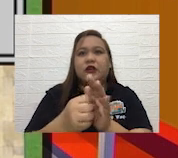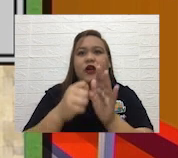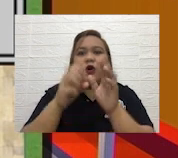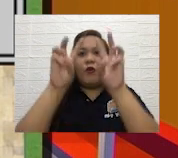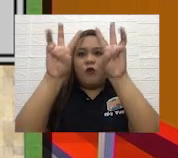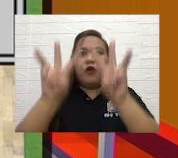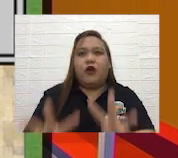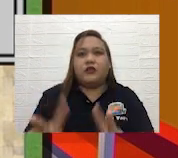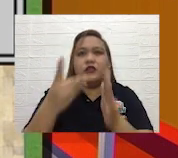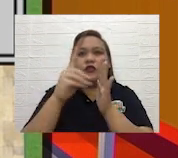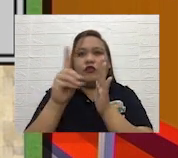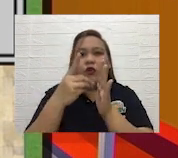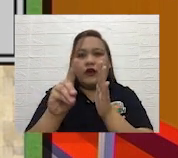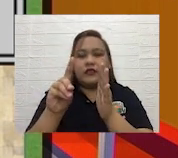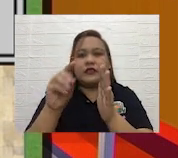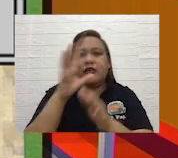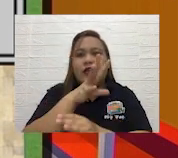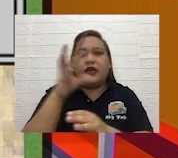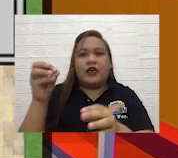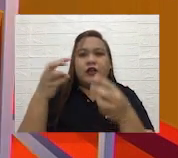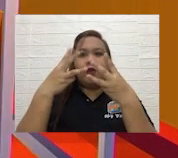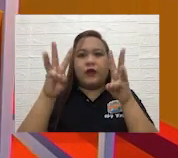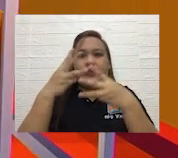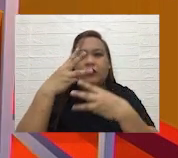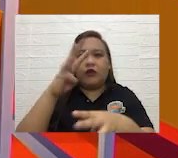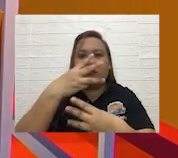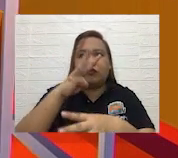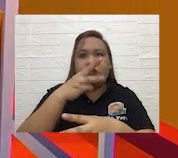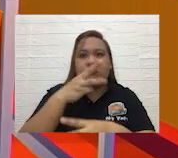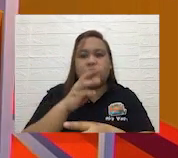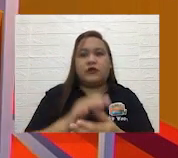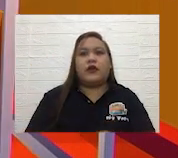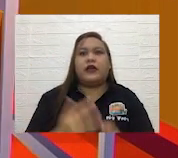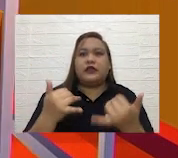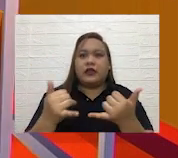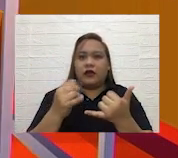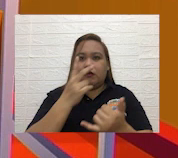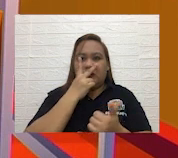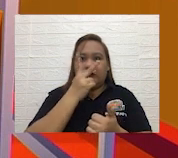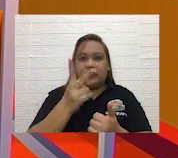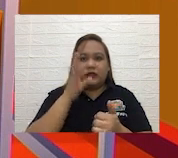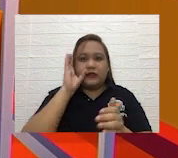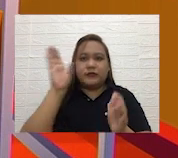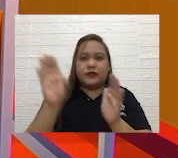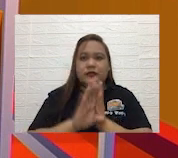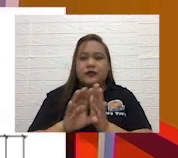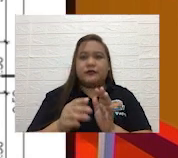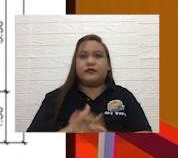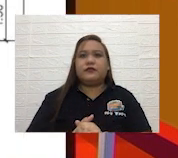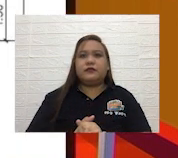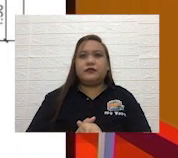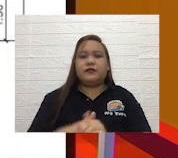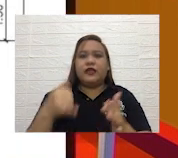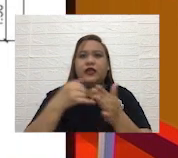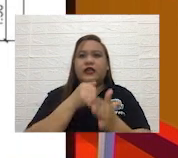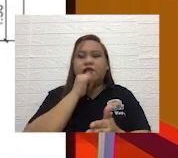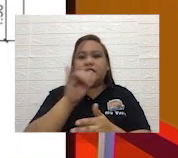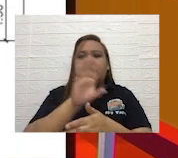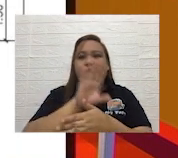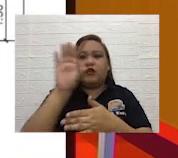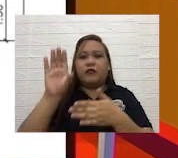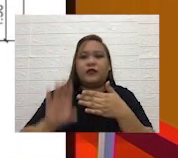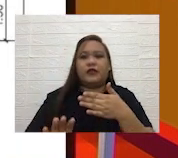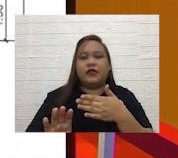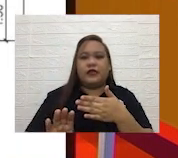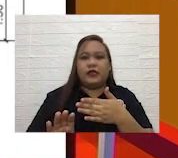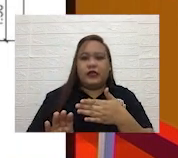doors, and windows. Now, look at this image.